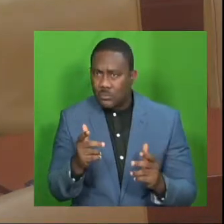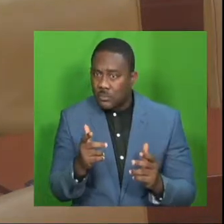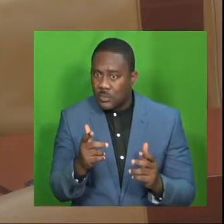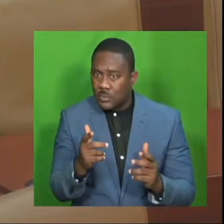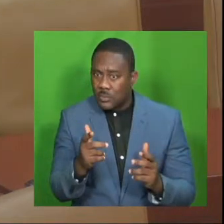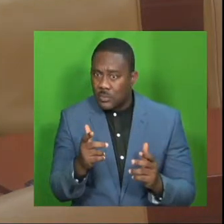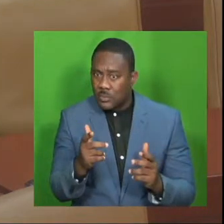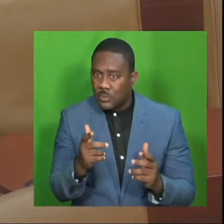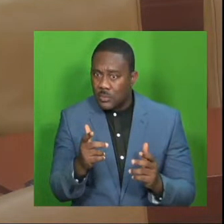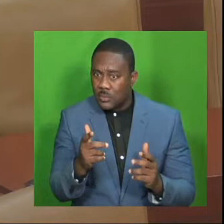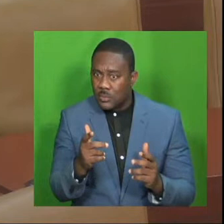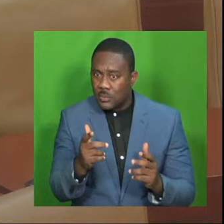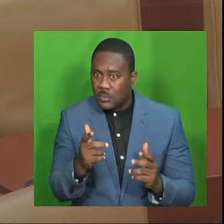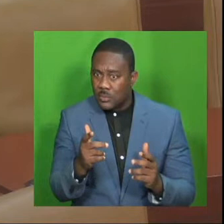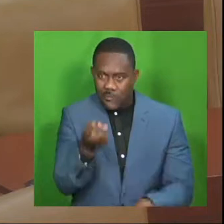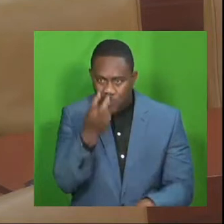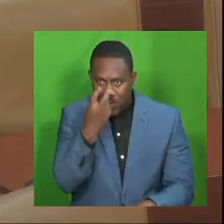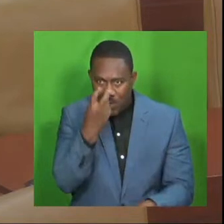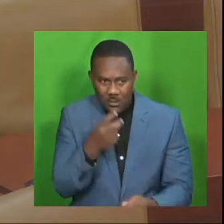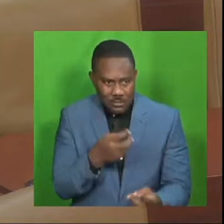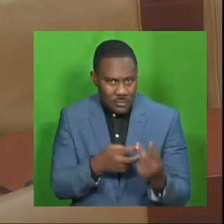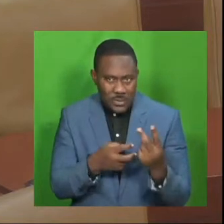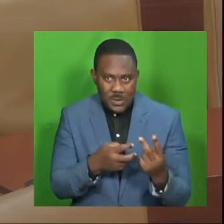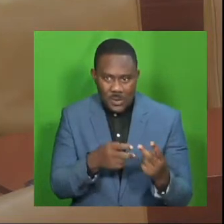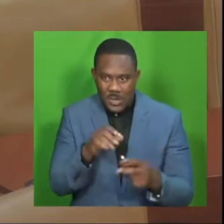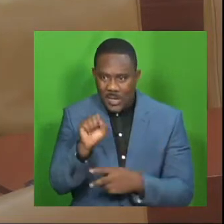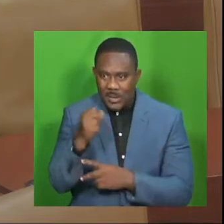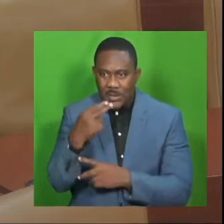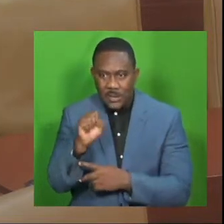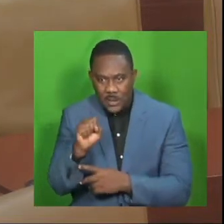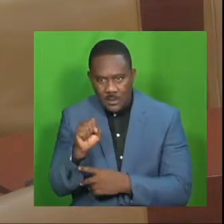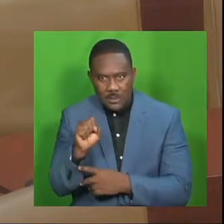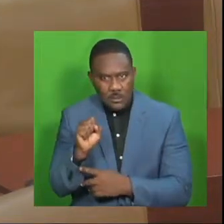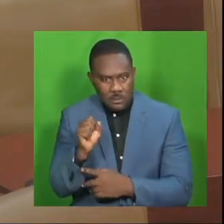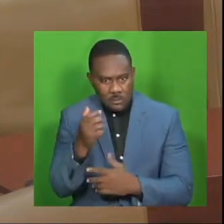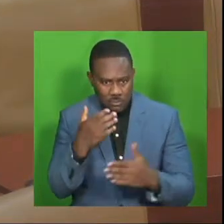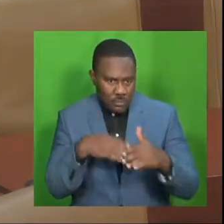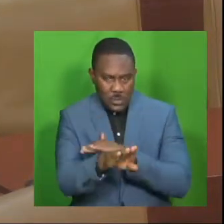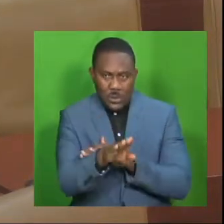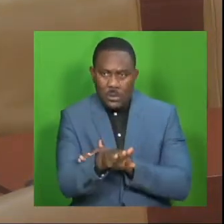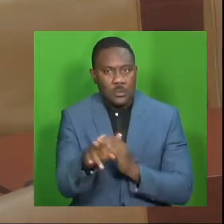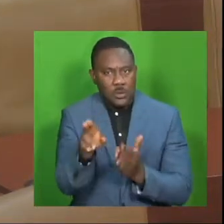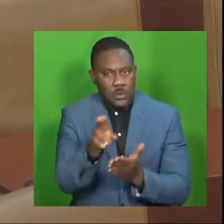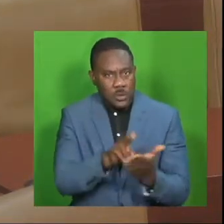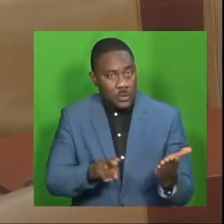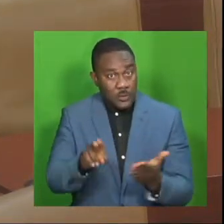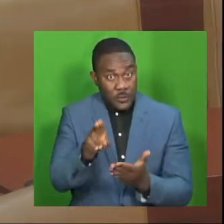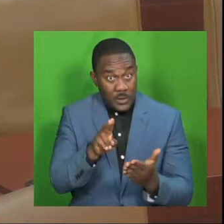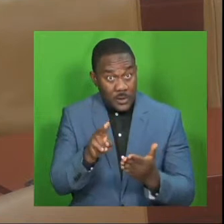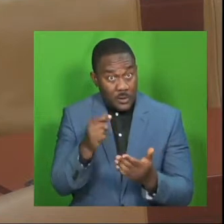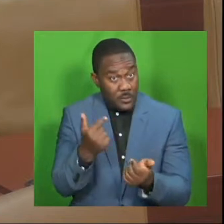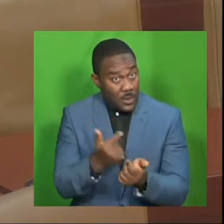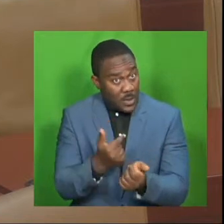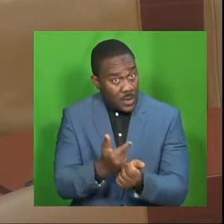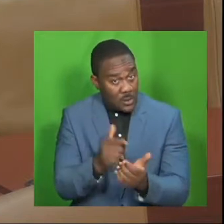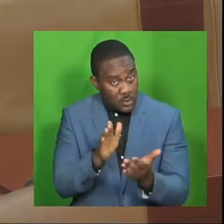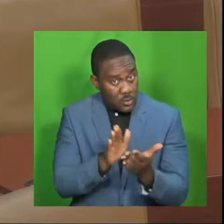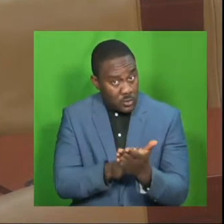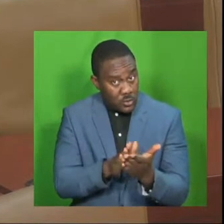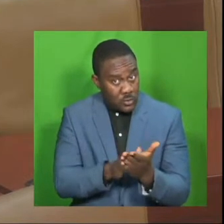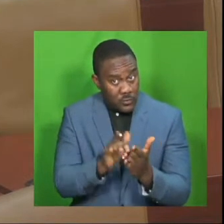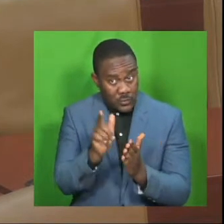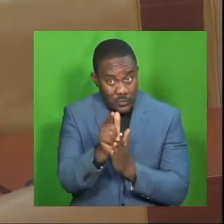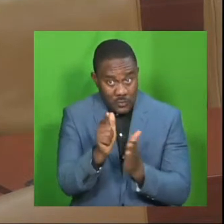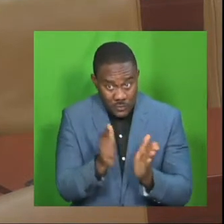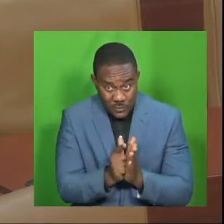impaired, and they were the first visually impaired SHS to University of the School